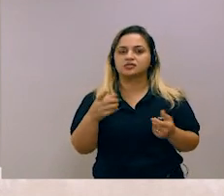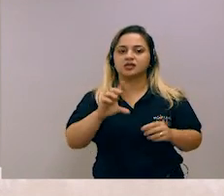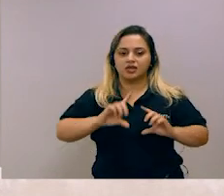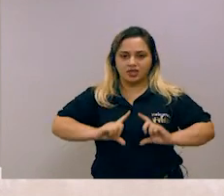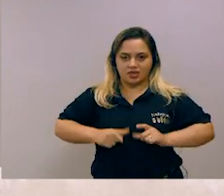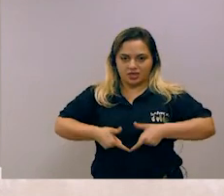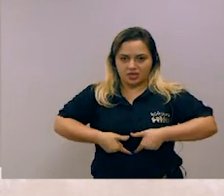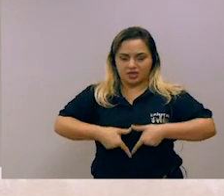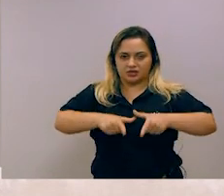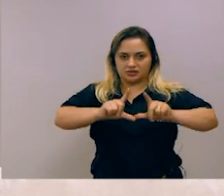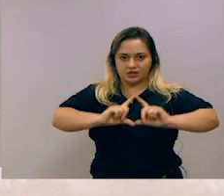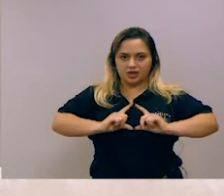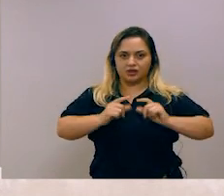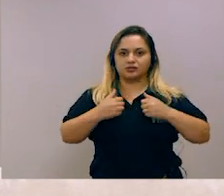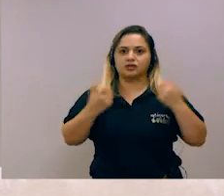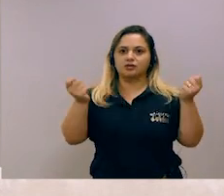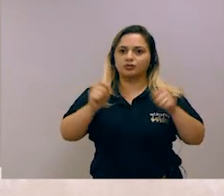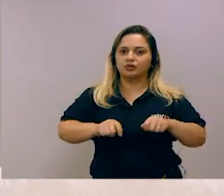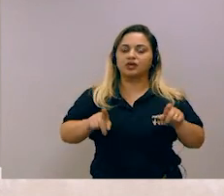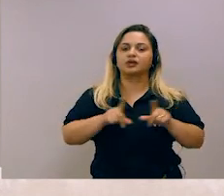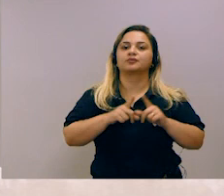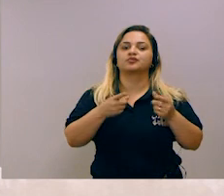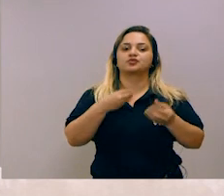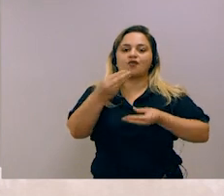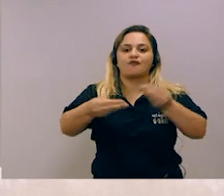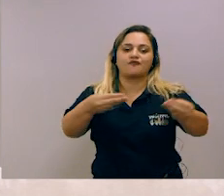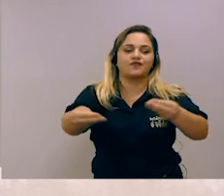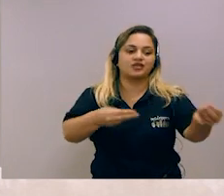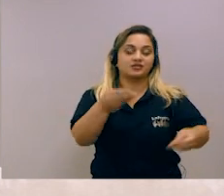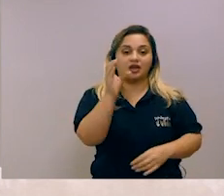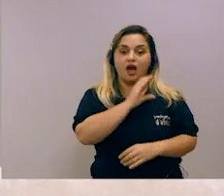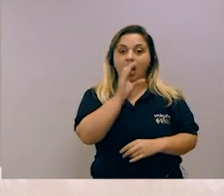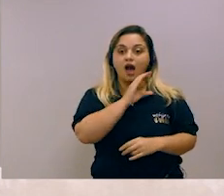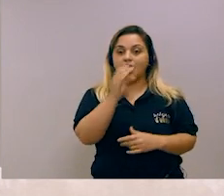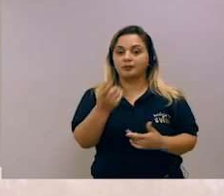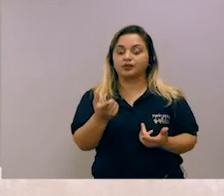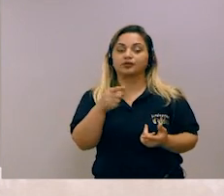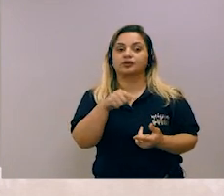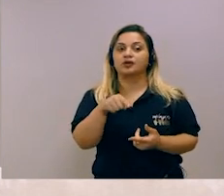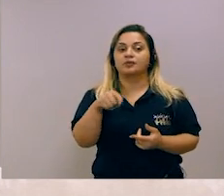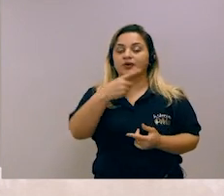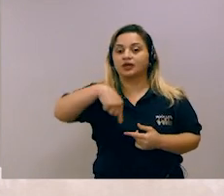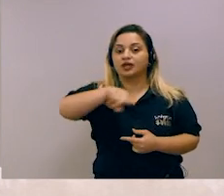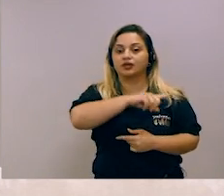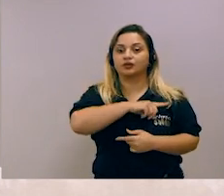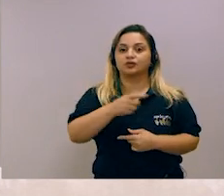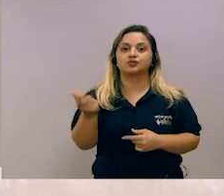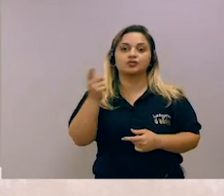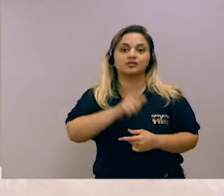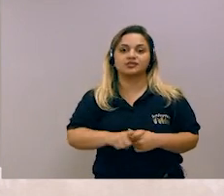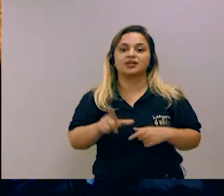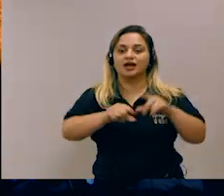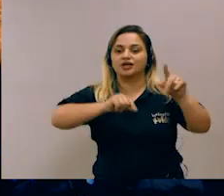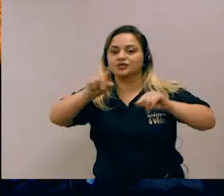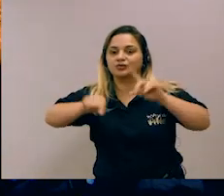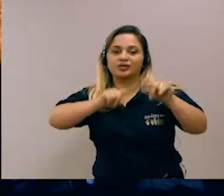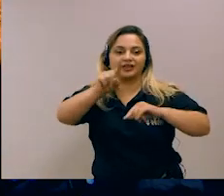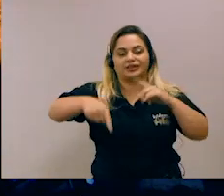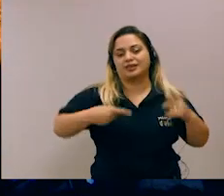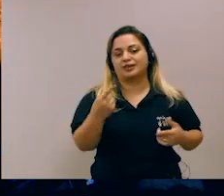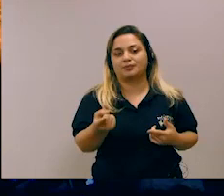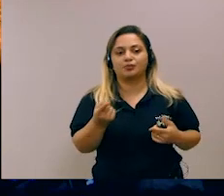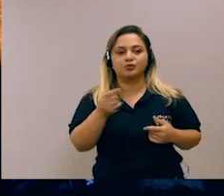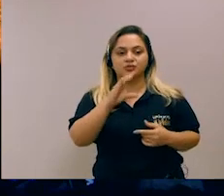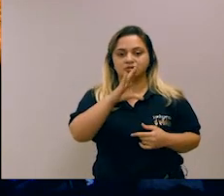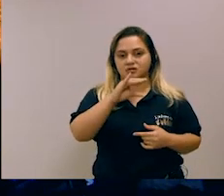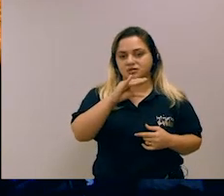will choose computer science. And we were even asked to digitize such platform and give it to everybody. We